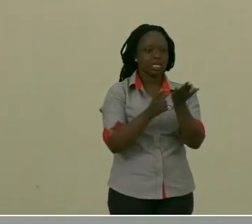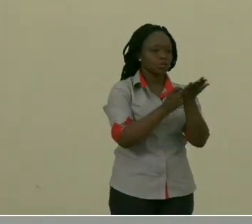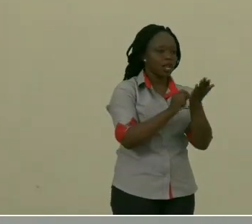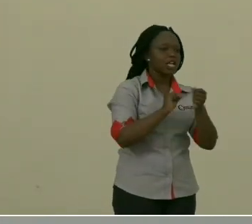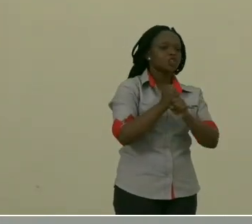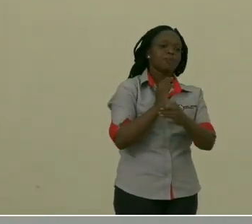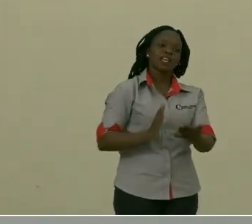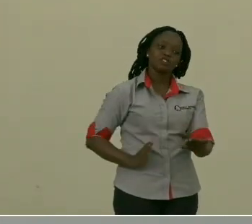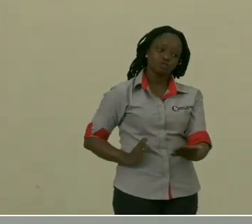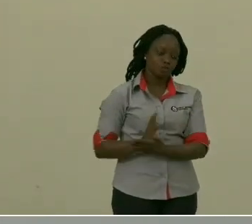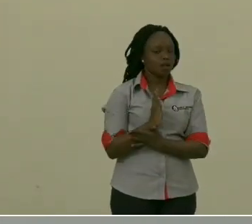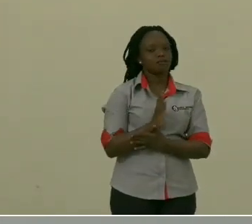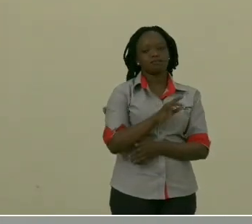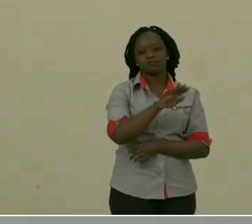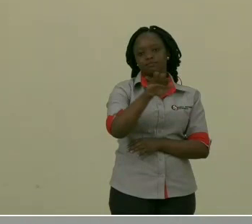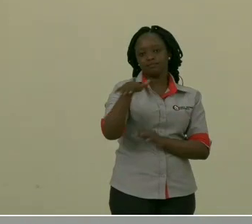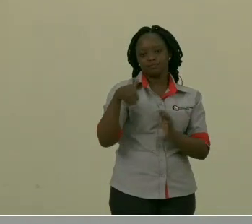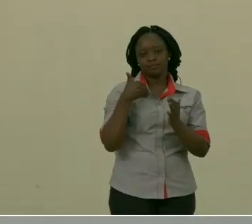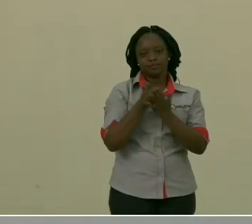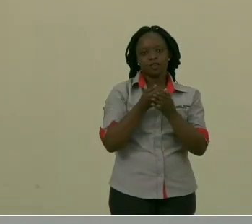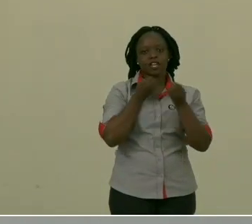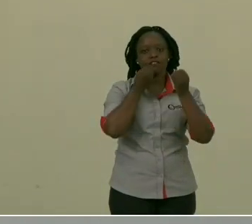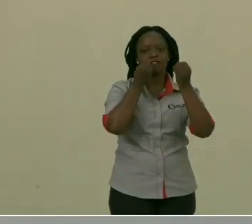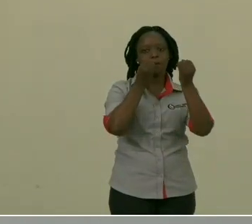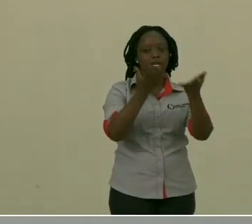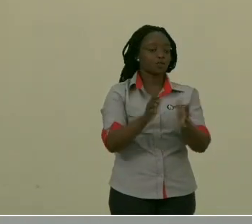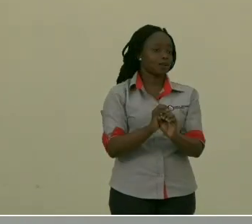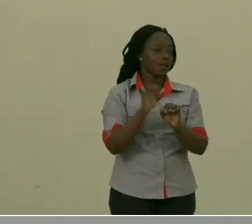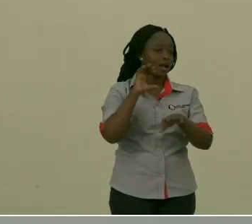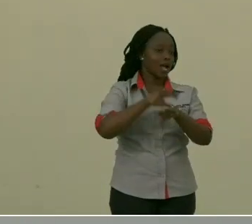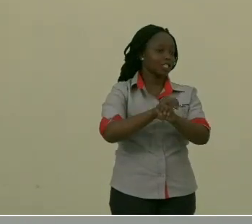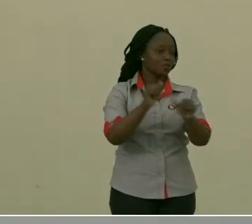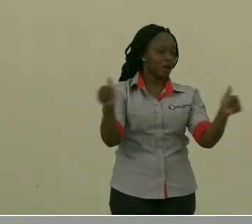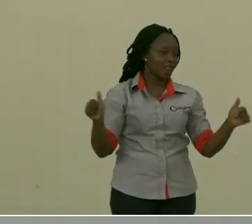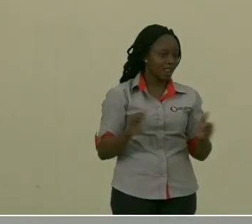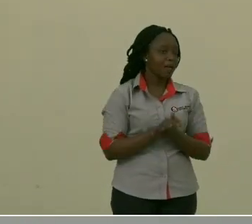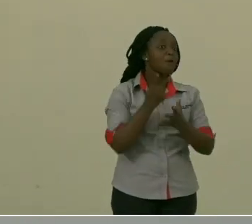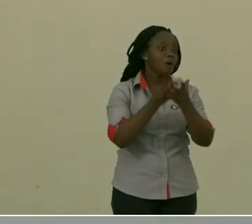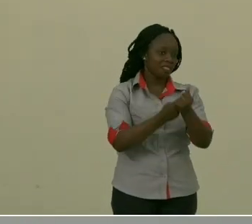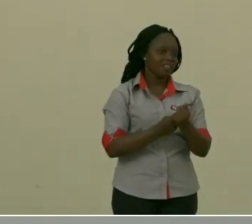ensure that it reaches out to various people.